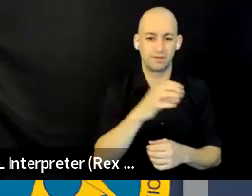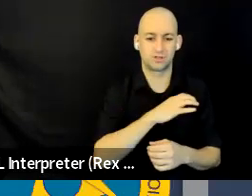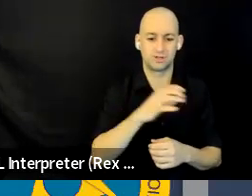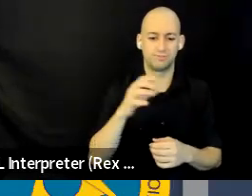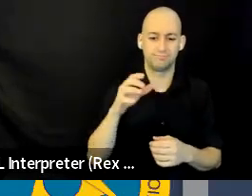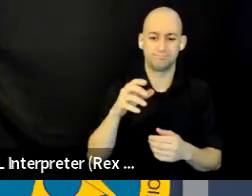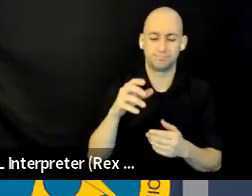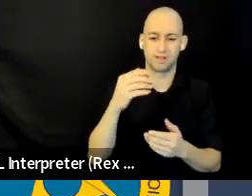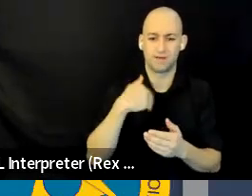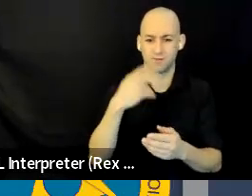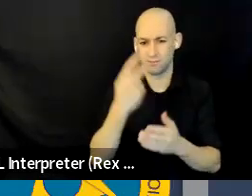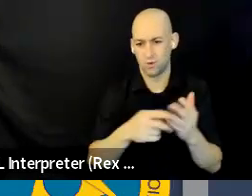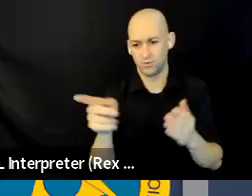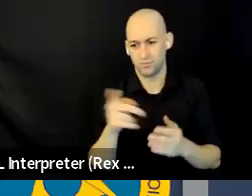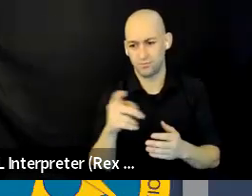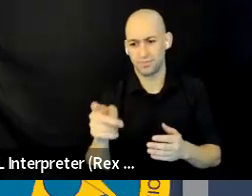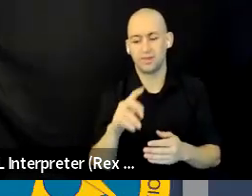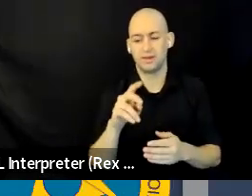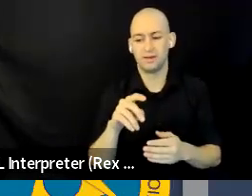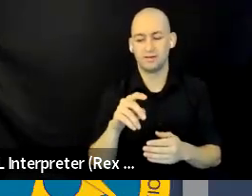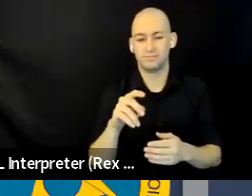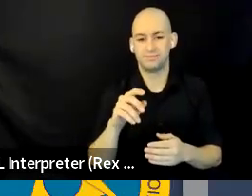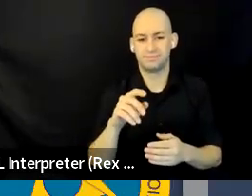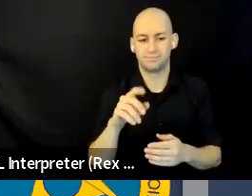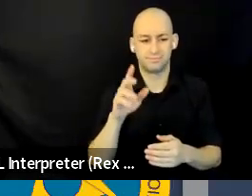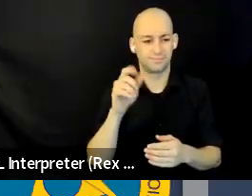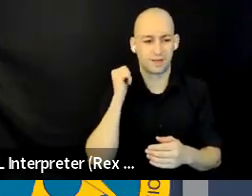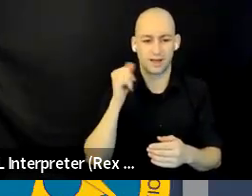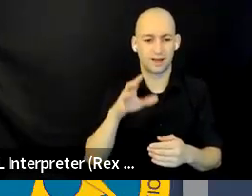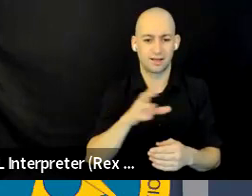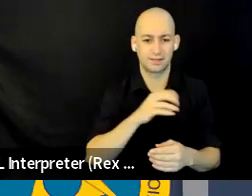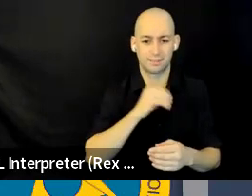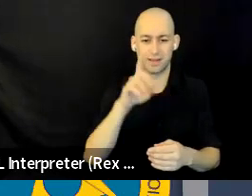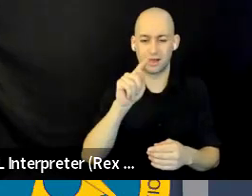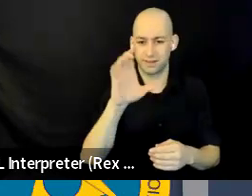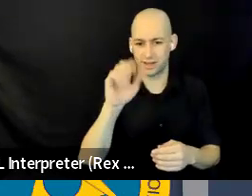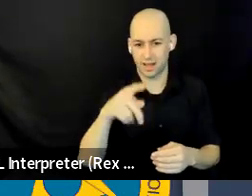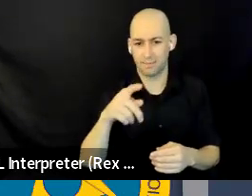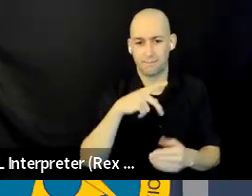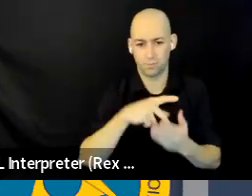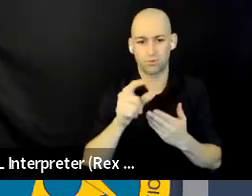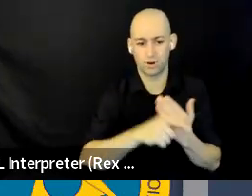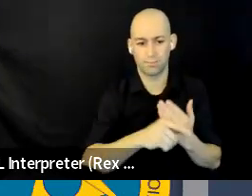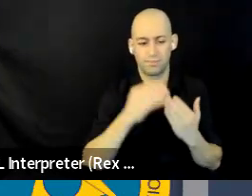respectfully requests that the Brook Trail Second Access Project not be accepted into the LTCAP program. Thank you.